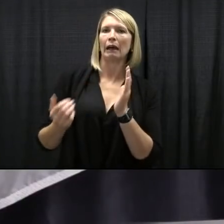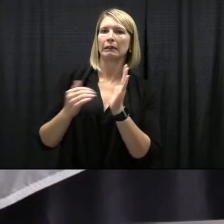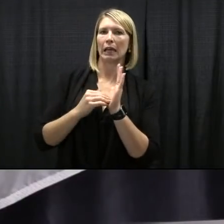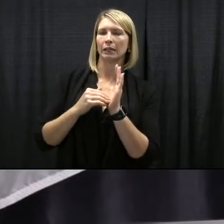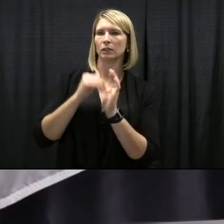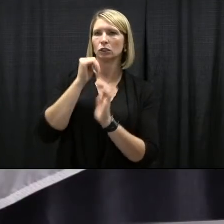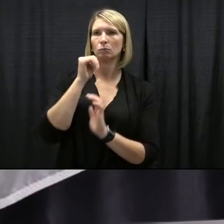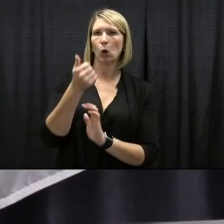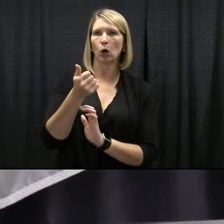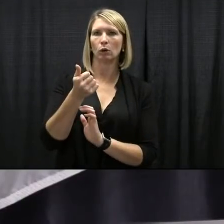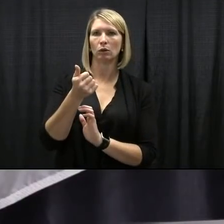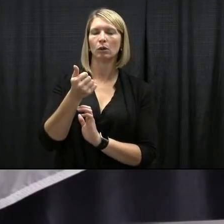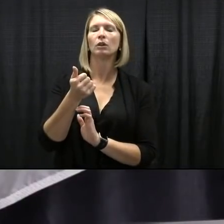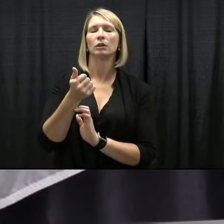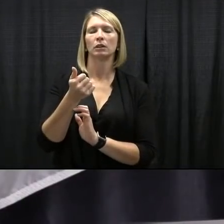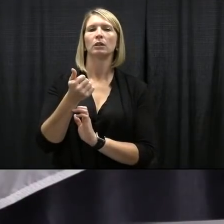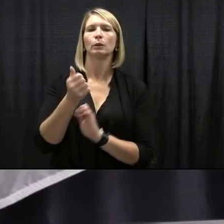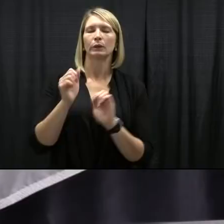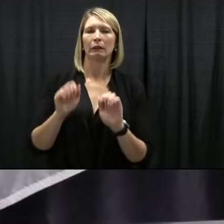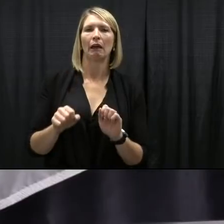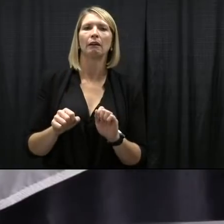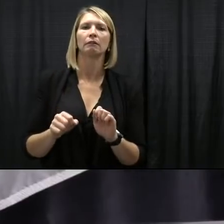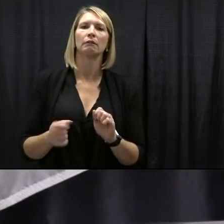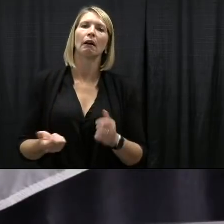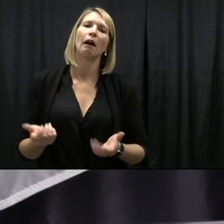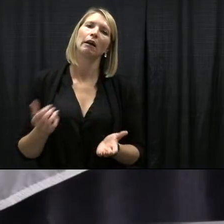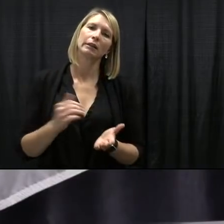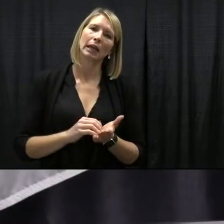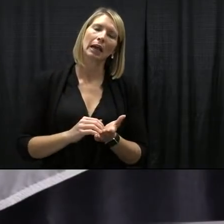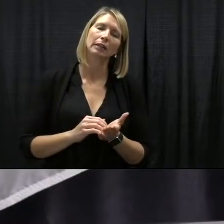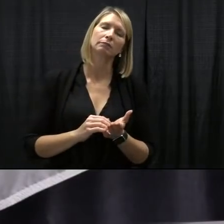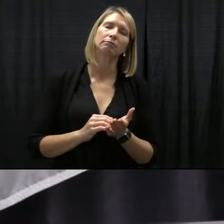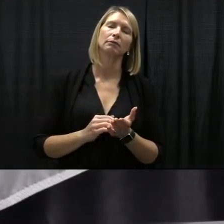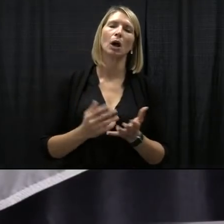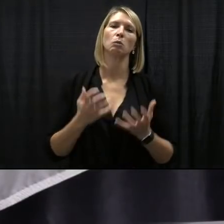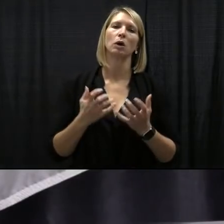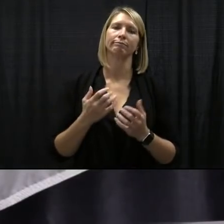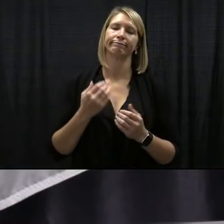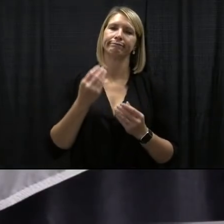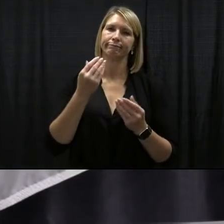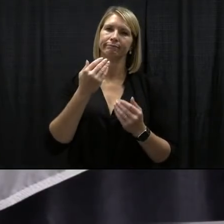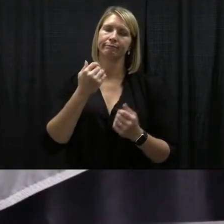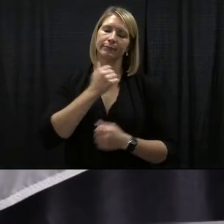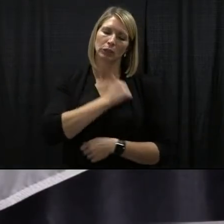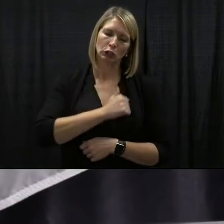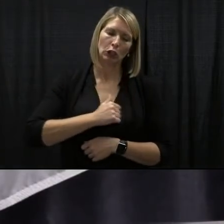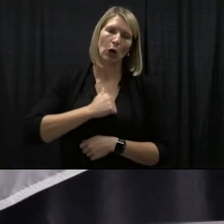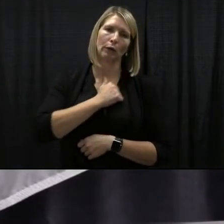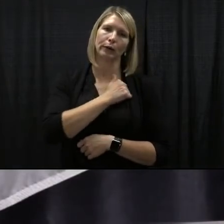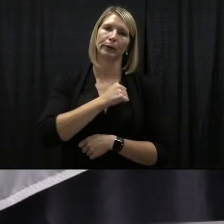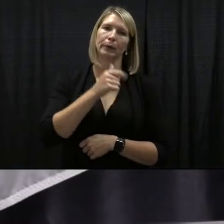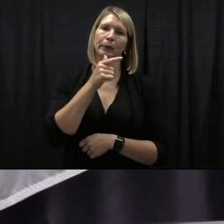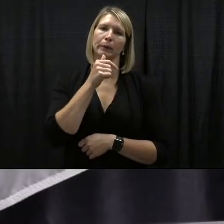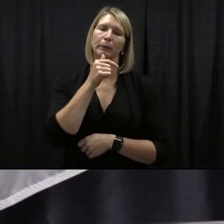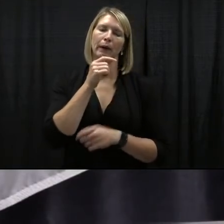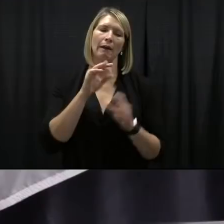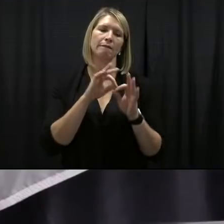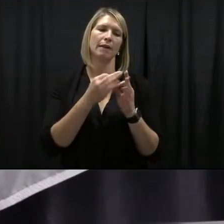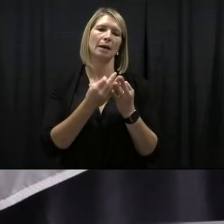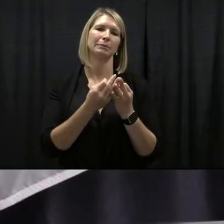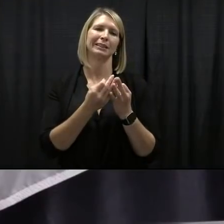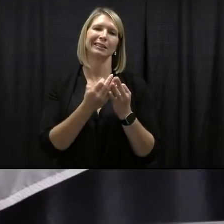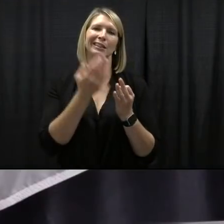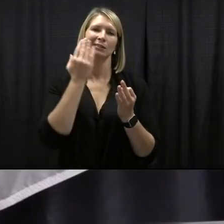me end with where I started by expressing my condolences and sympathies to the family most impacted,